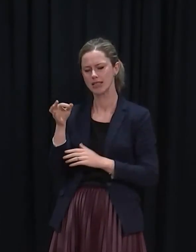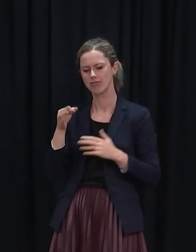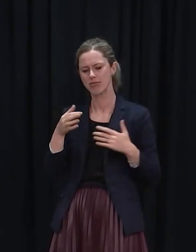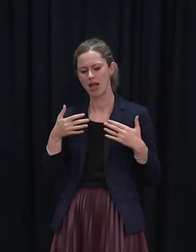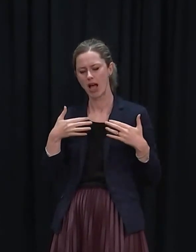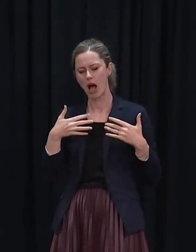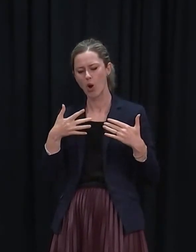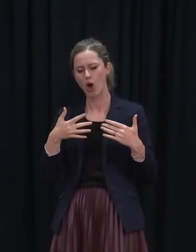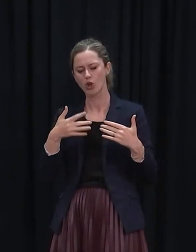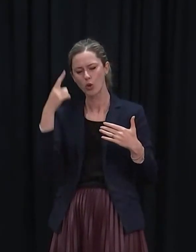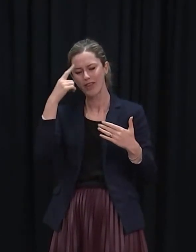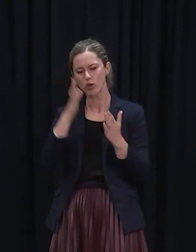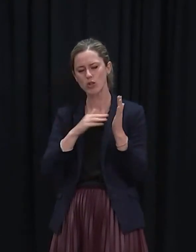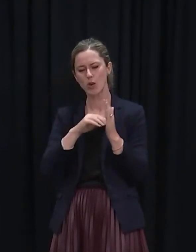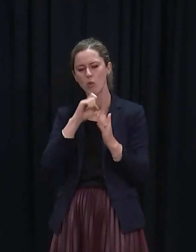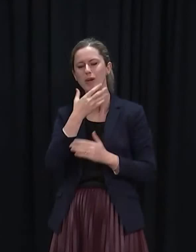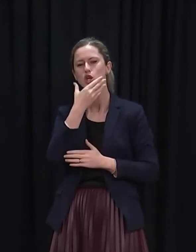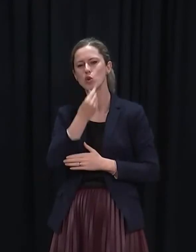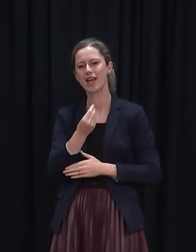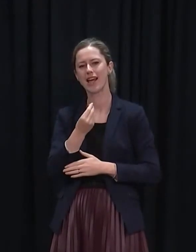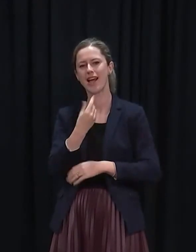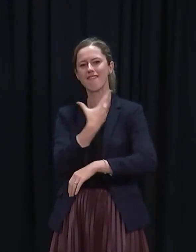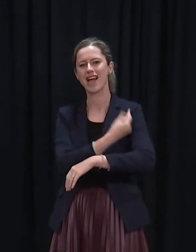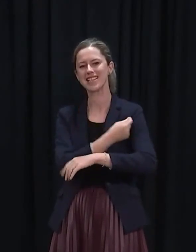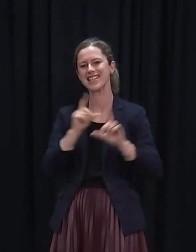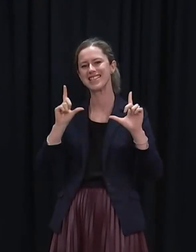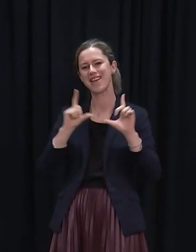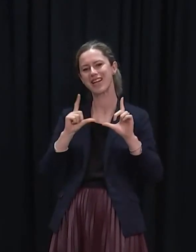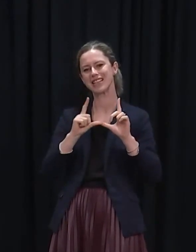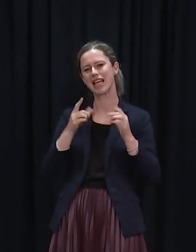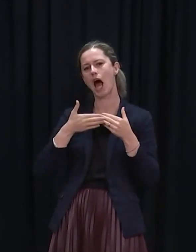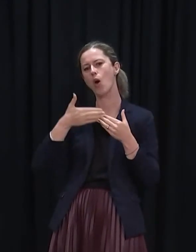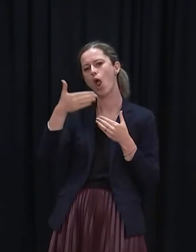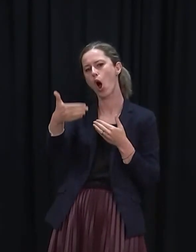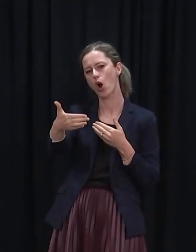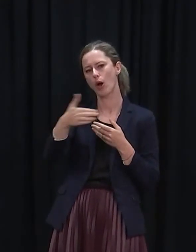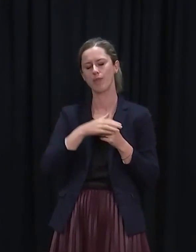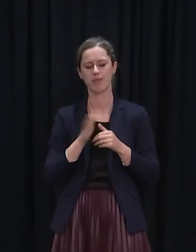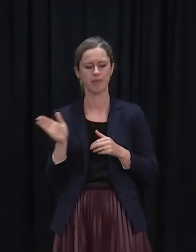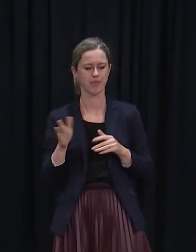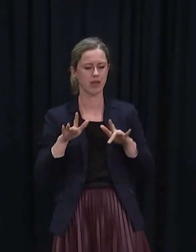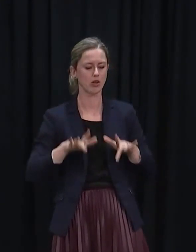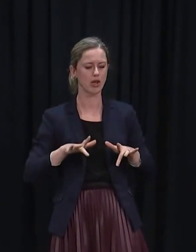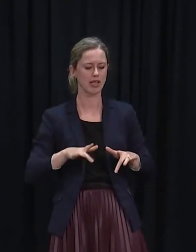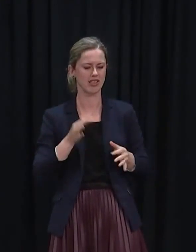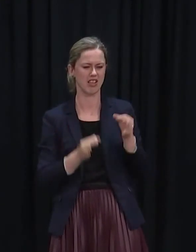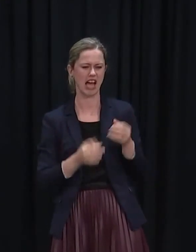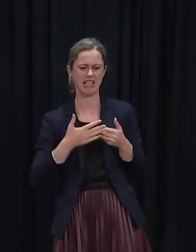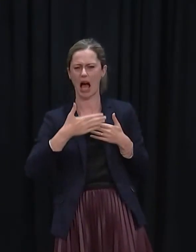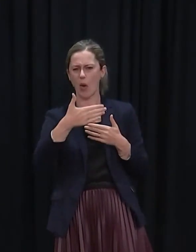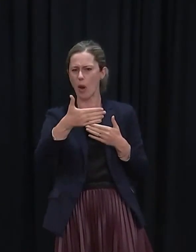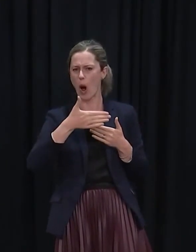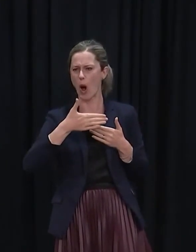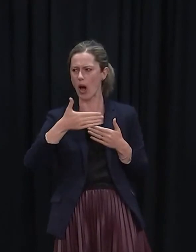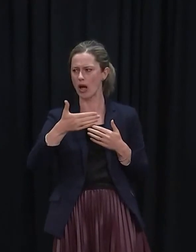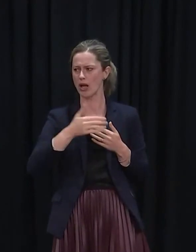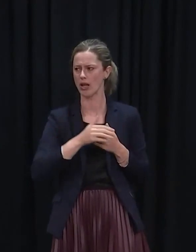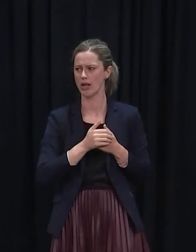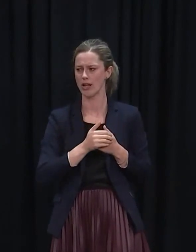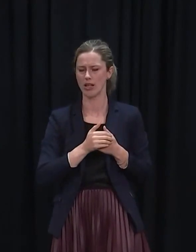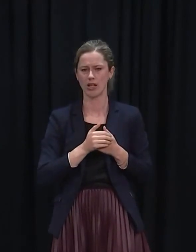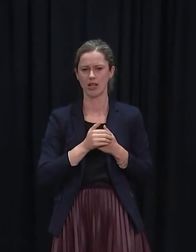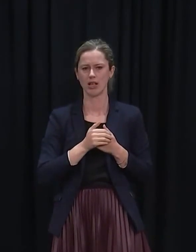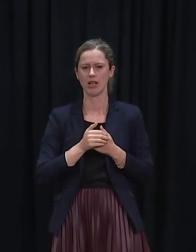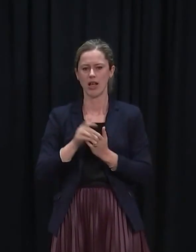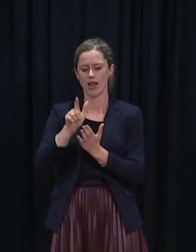certificates will be in use? We haven't set a specific time frame on it. It will be the legislative framework to